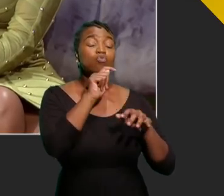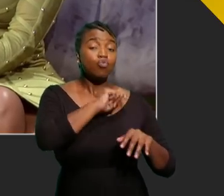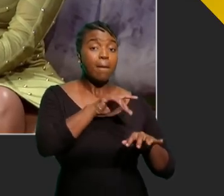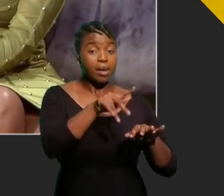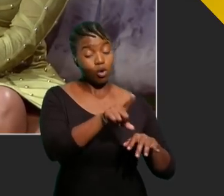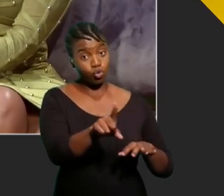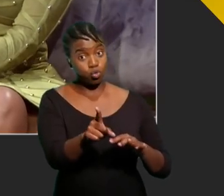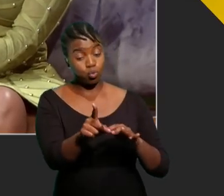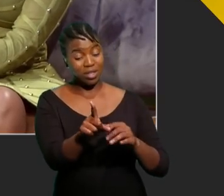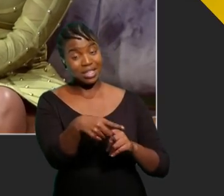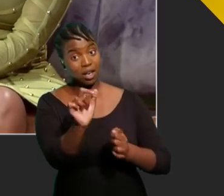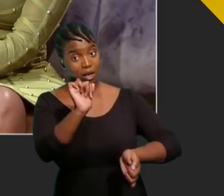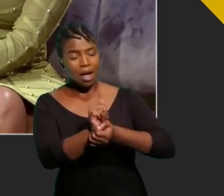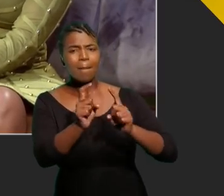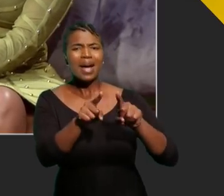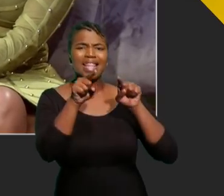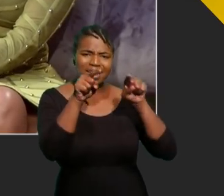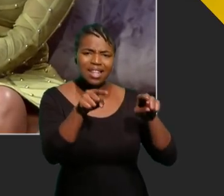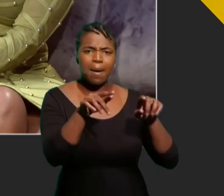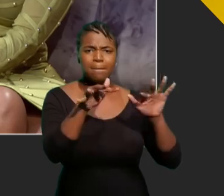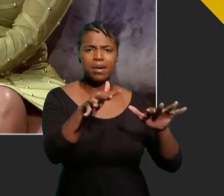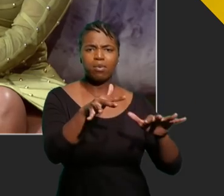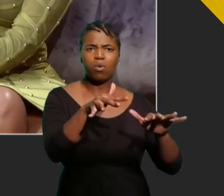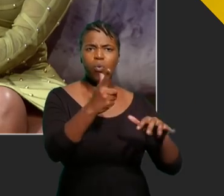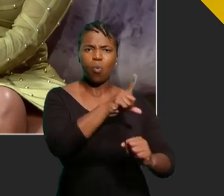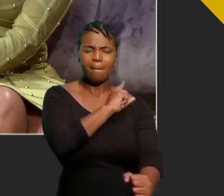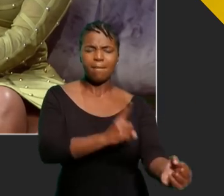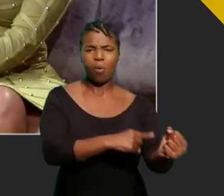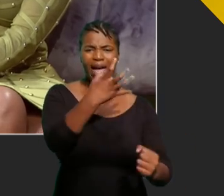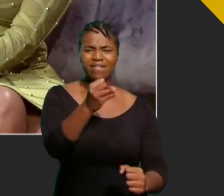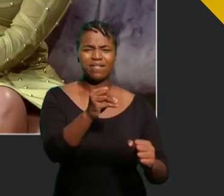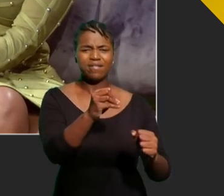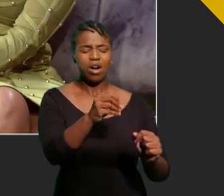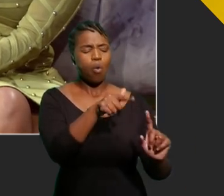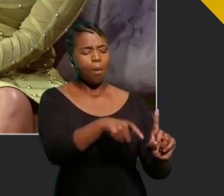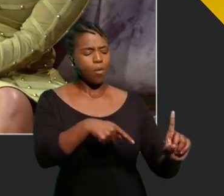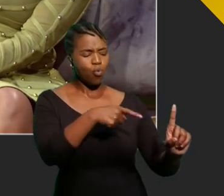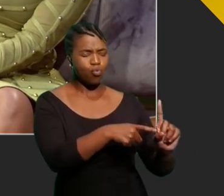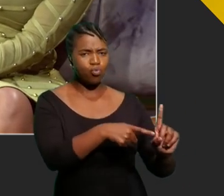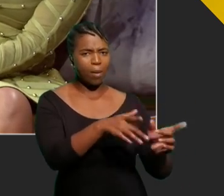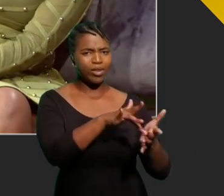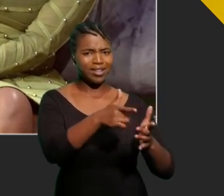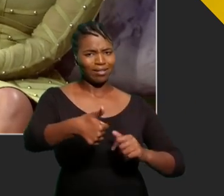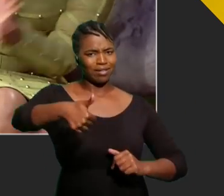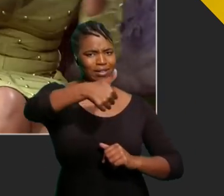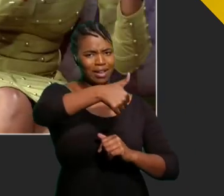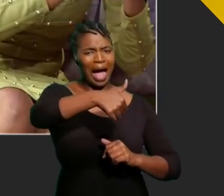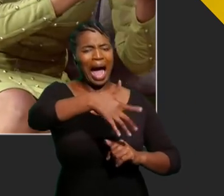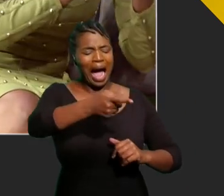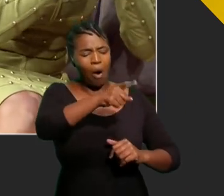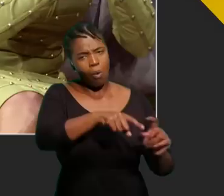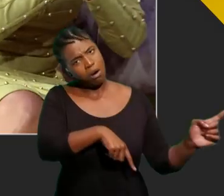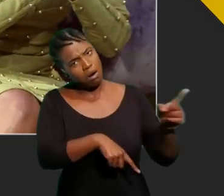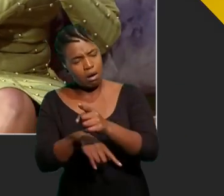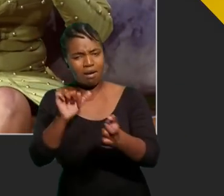backing executive right now, they're working in high positions of power. How then do you prosecute that same person, 100%. Right? But I think before we get back